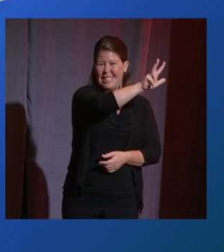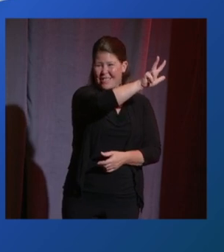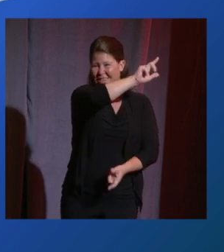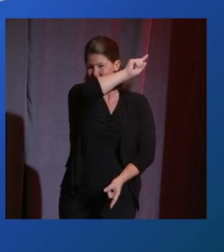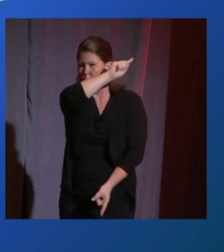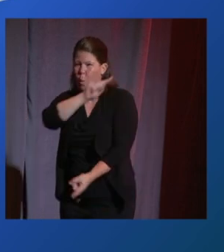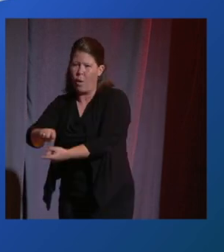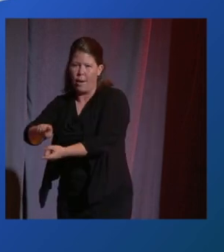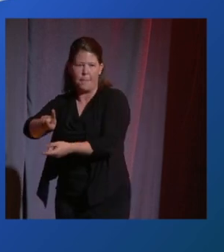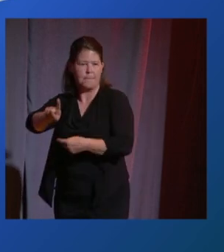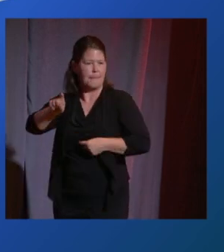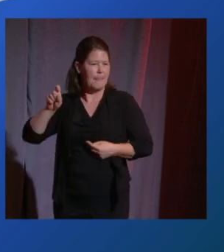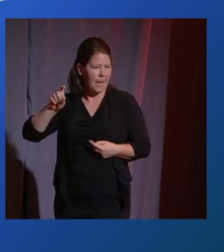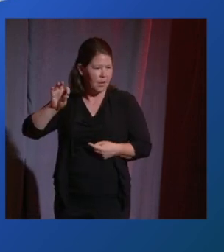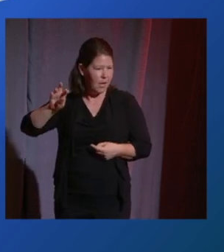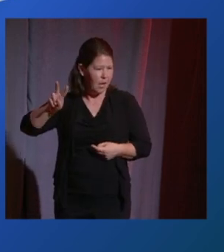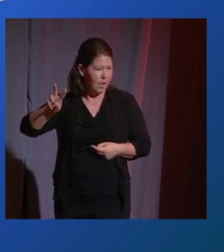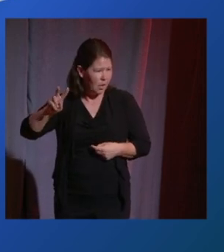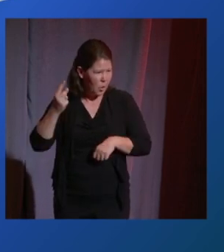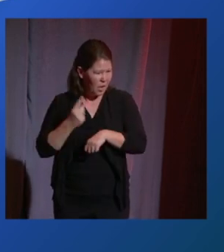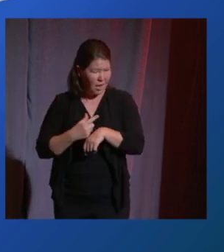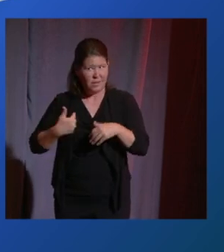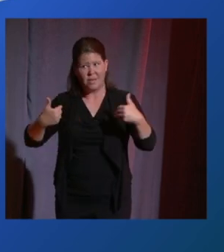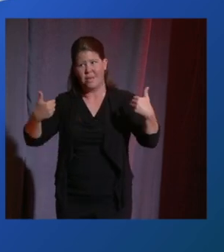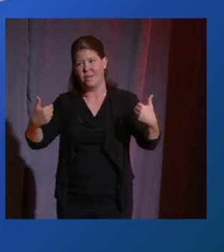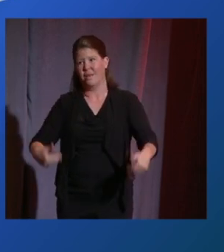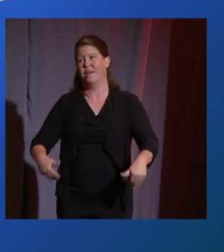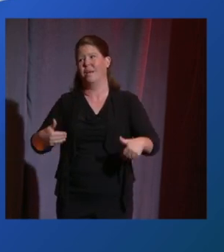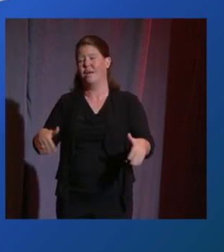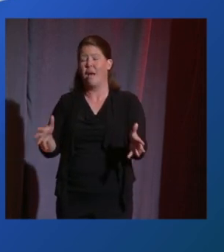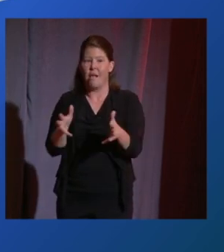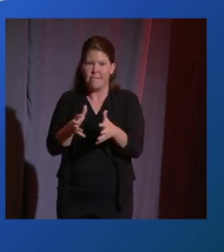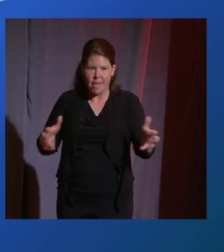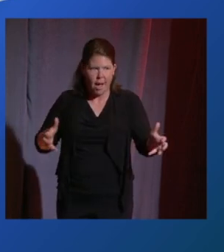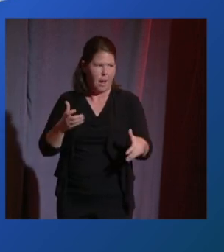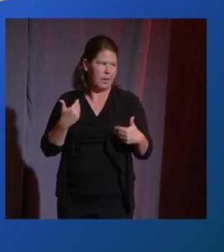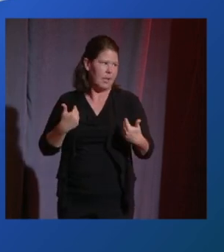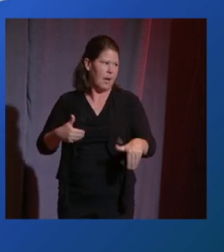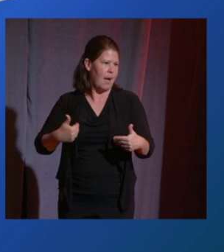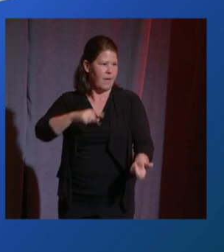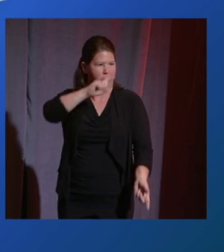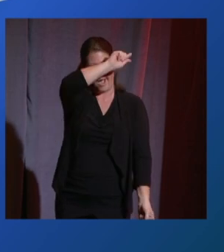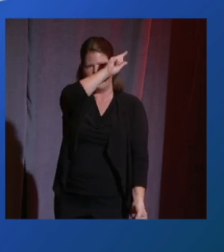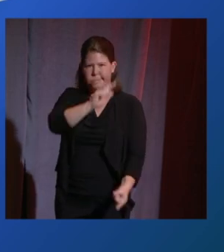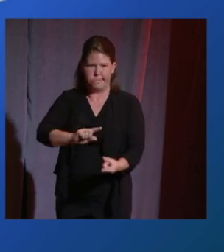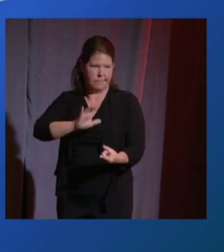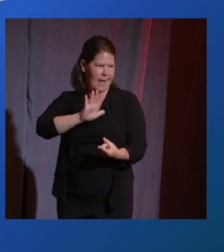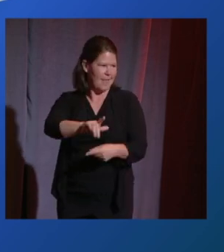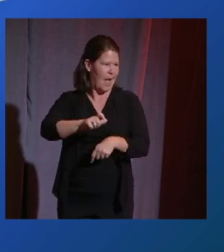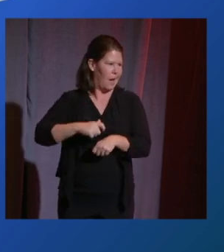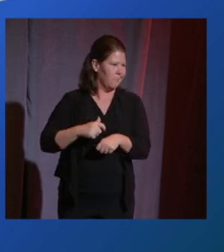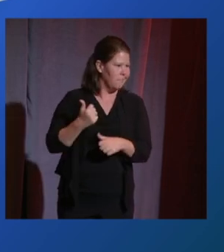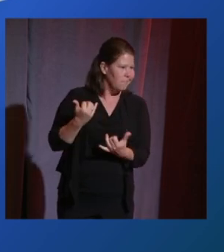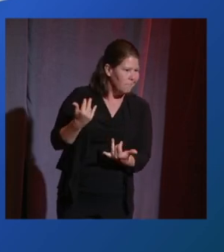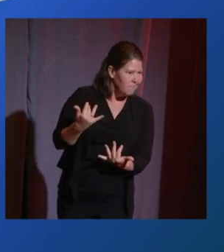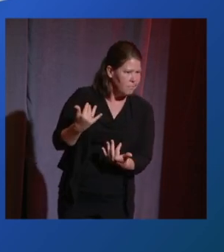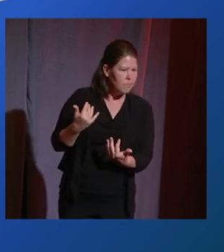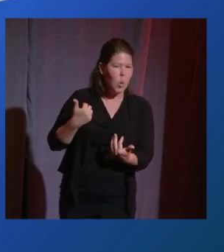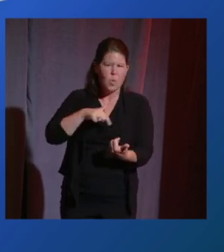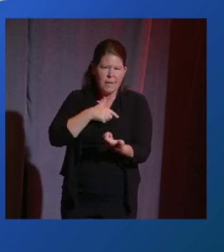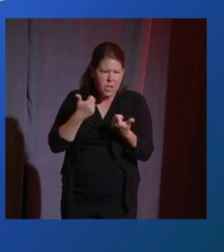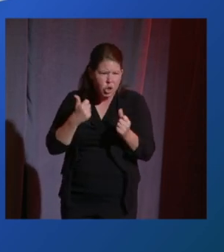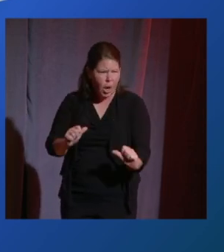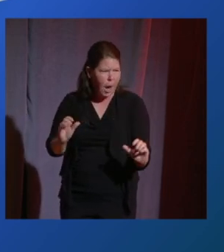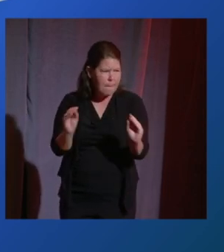huge progress for us um and so we have made a lot of efforts in making sure we um find more efficiencies